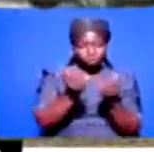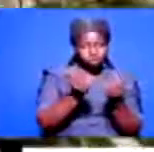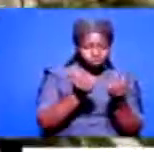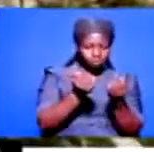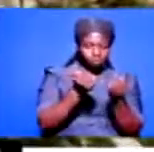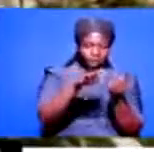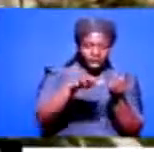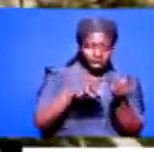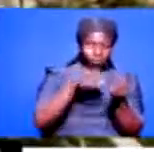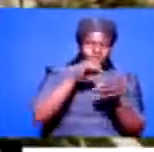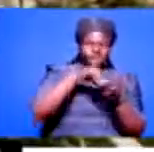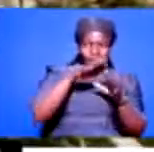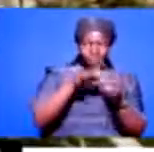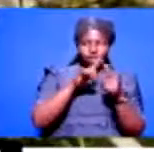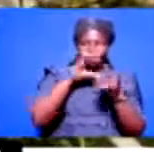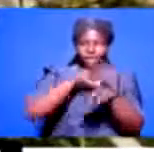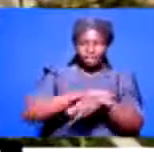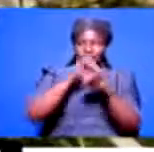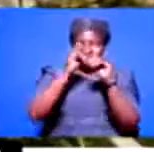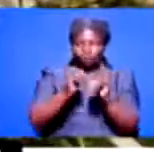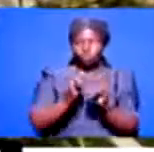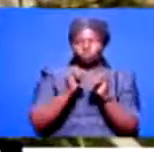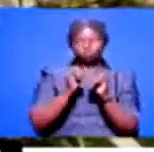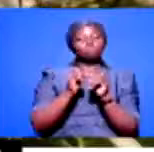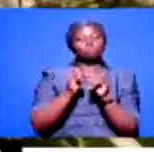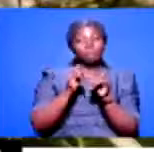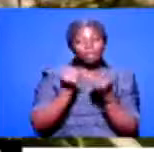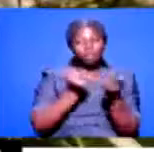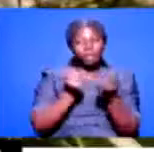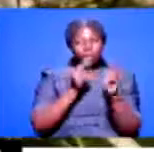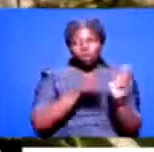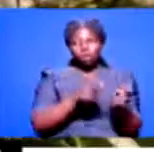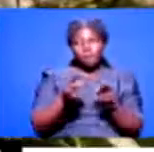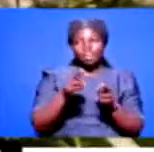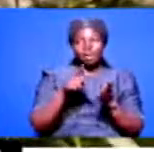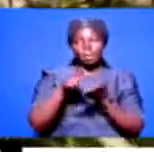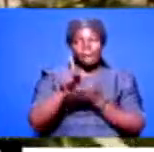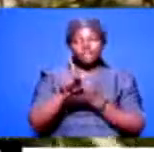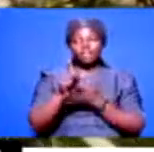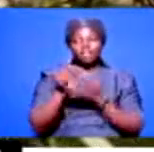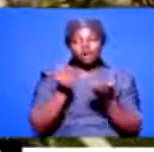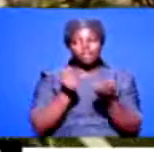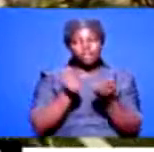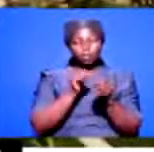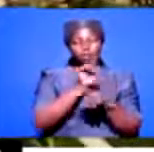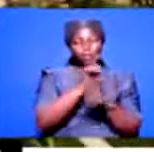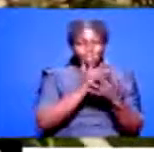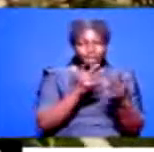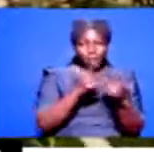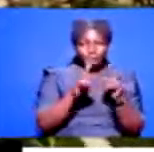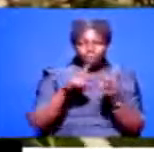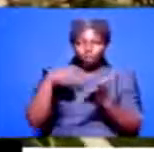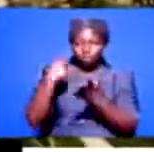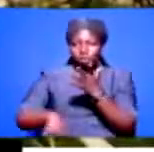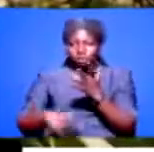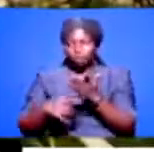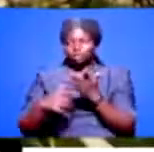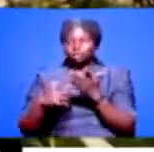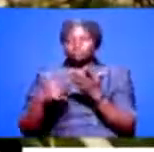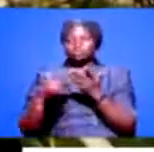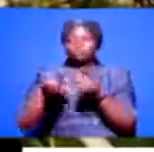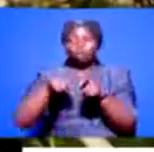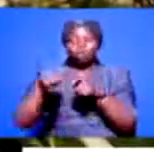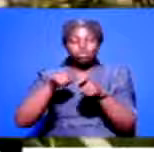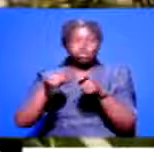vehicles. Normally, the purchase price of a vehicle is one component, but the critical cost of running a vehicle is through the